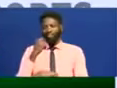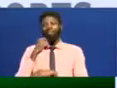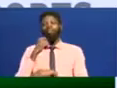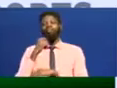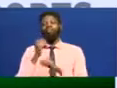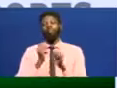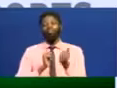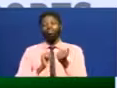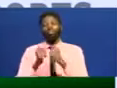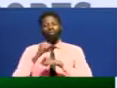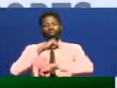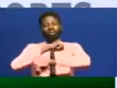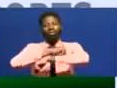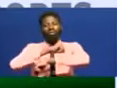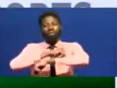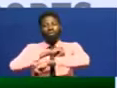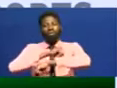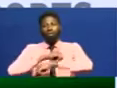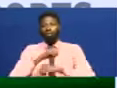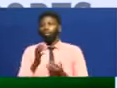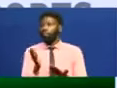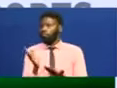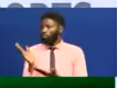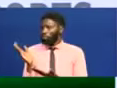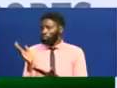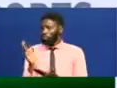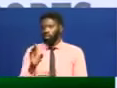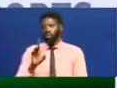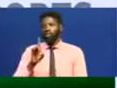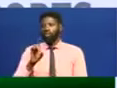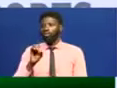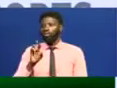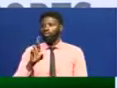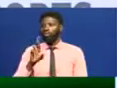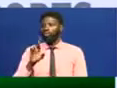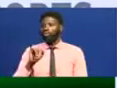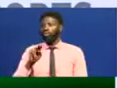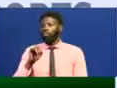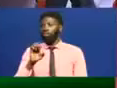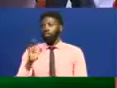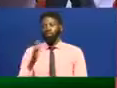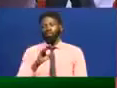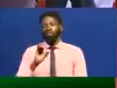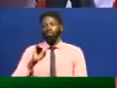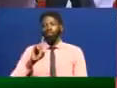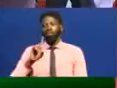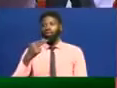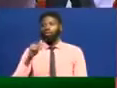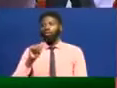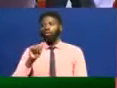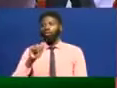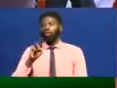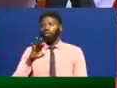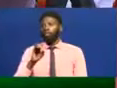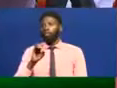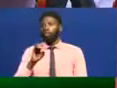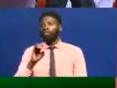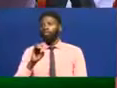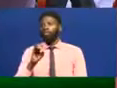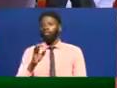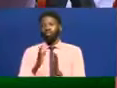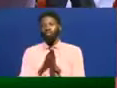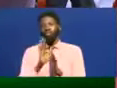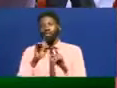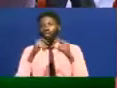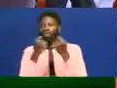again by this great lady, Doreen Odhiambo. Doreen, together with your team, and I saw your board